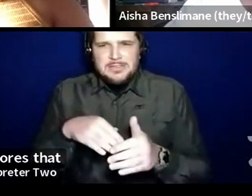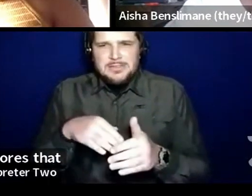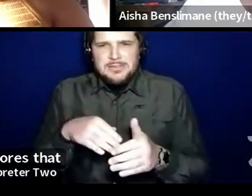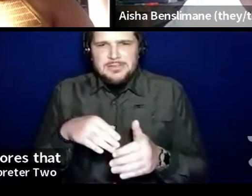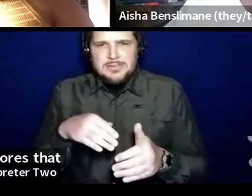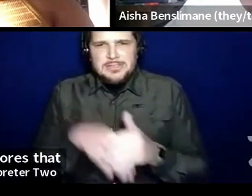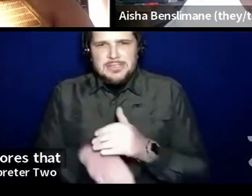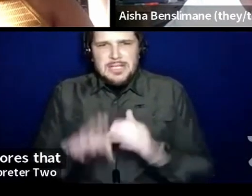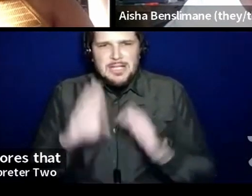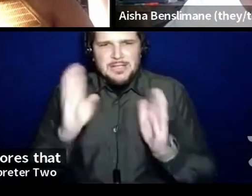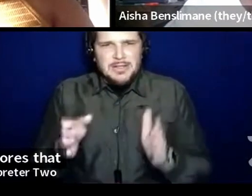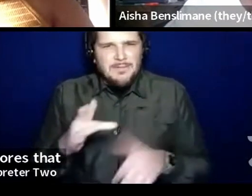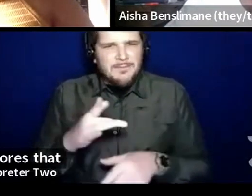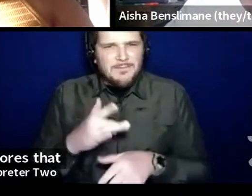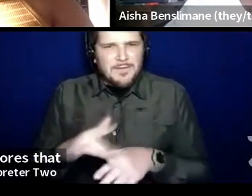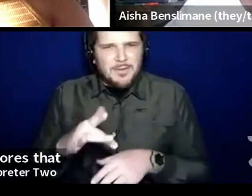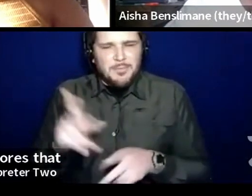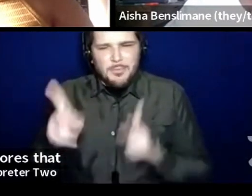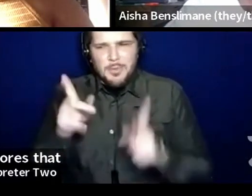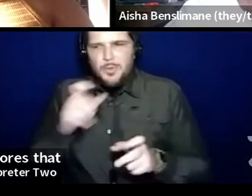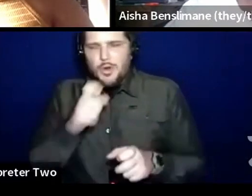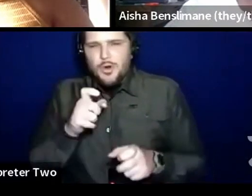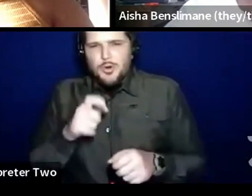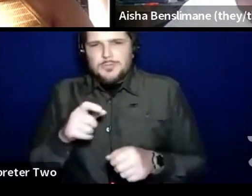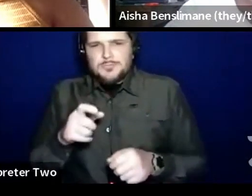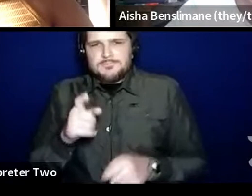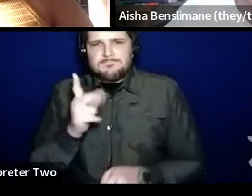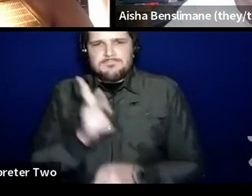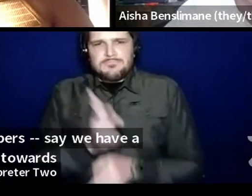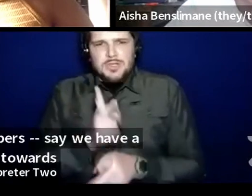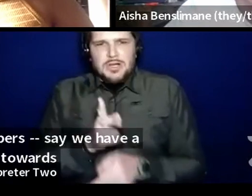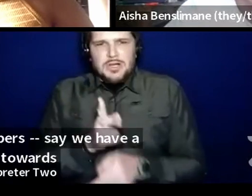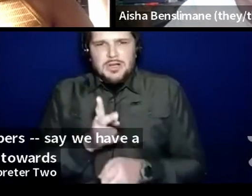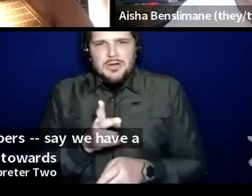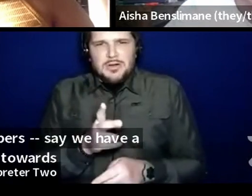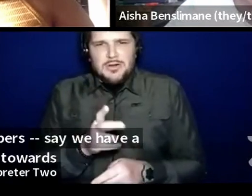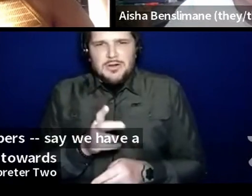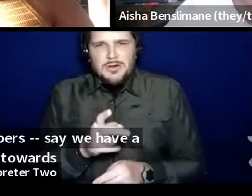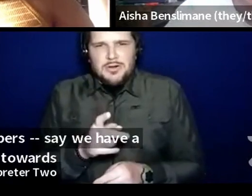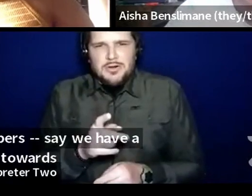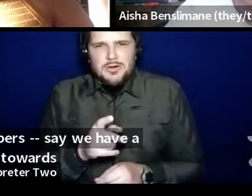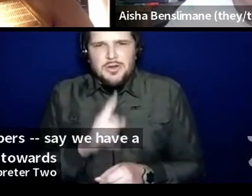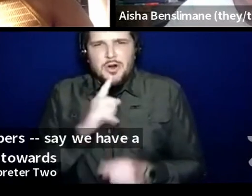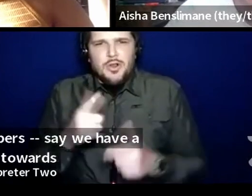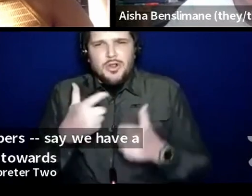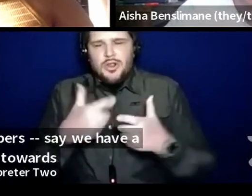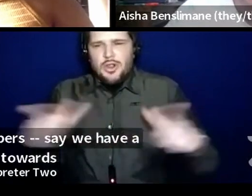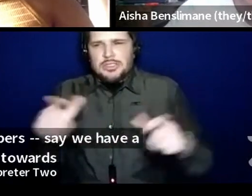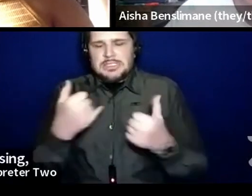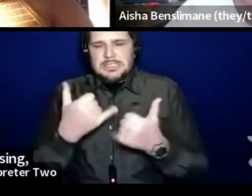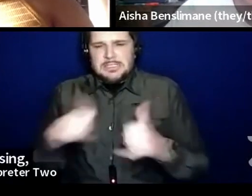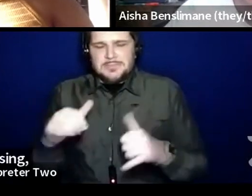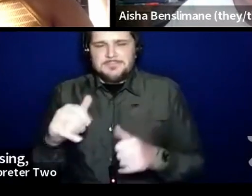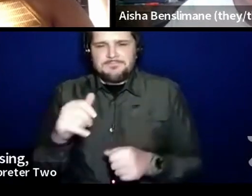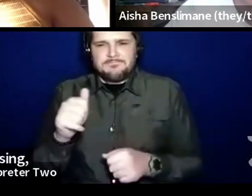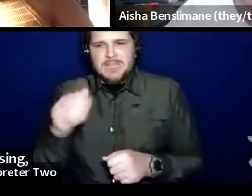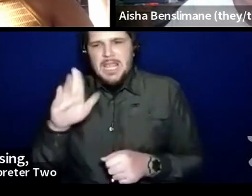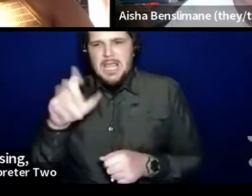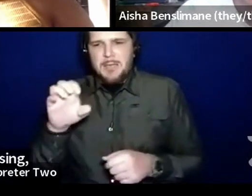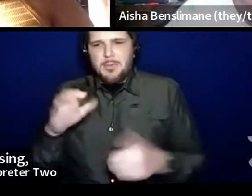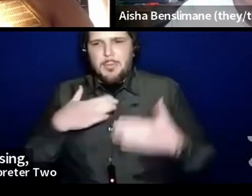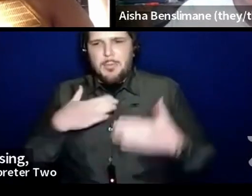available. The people administering and doling out that housing are largely still able-bodied folks who are not